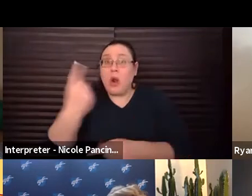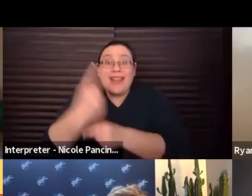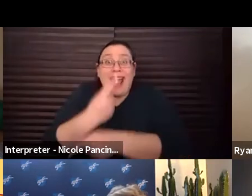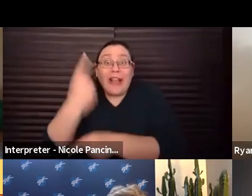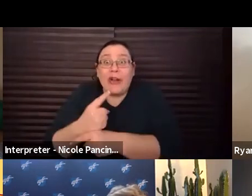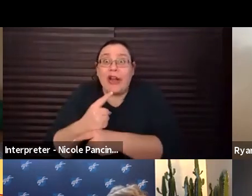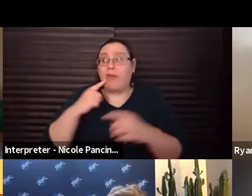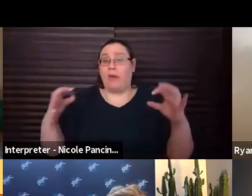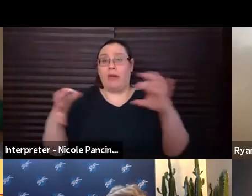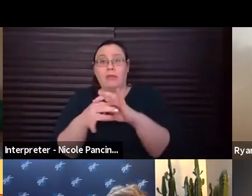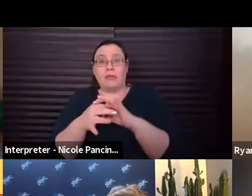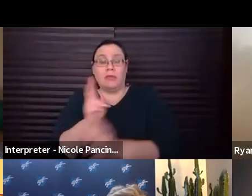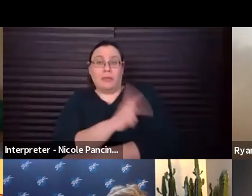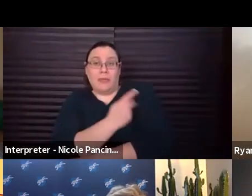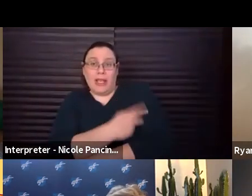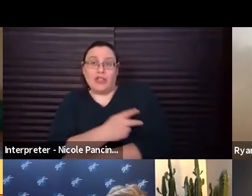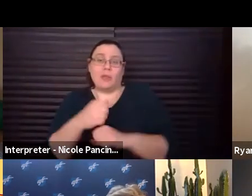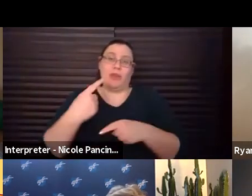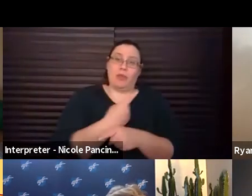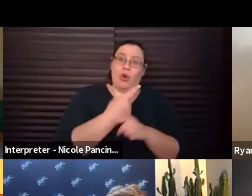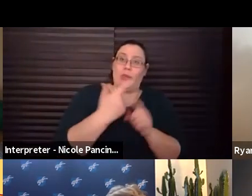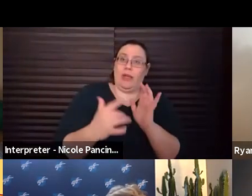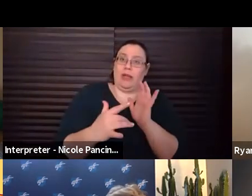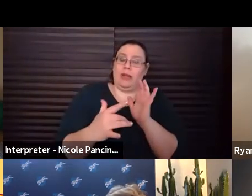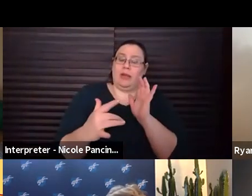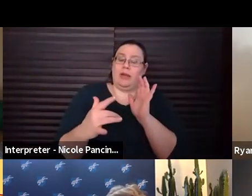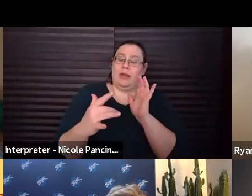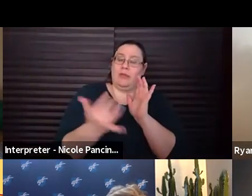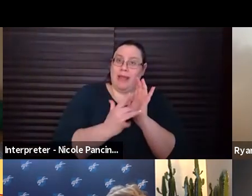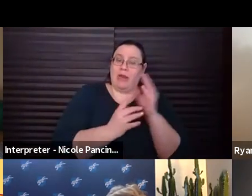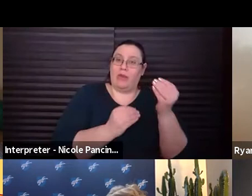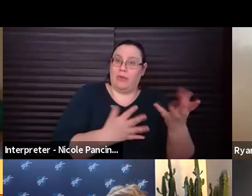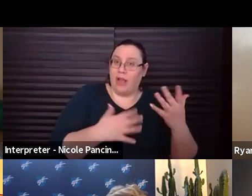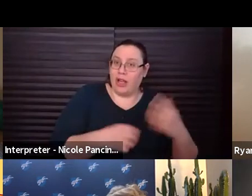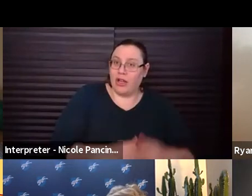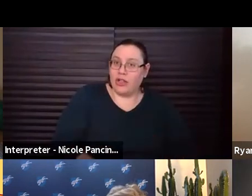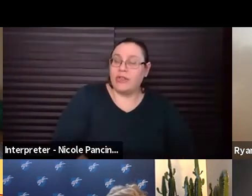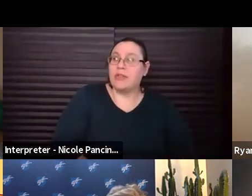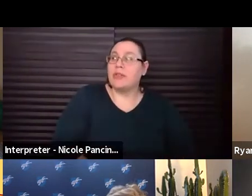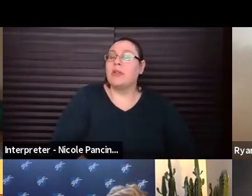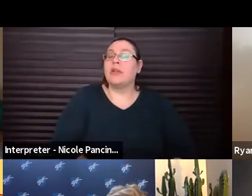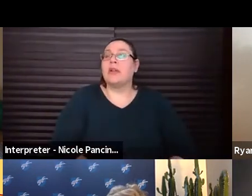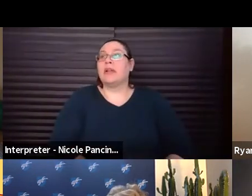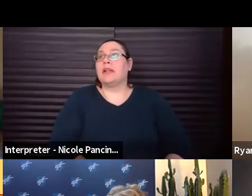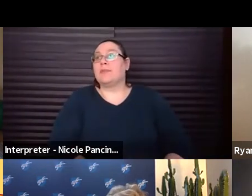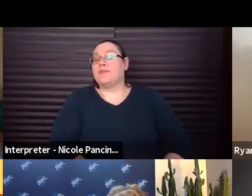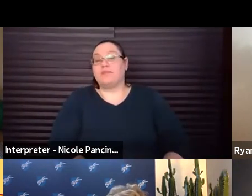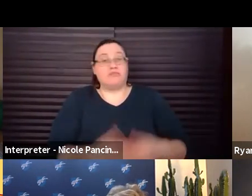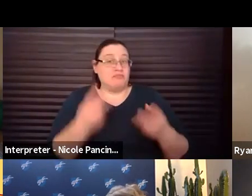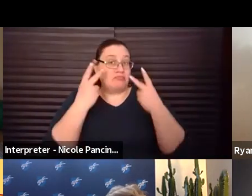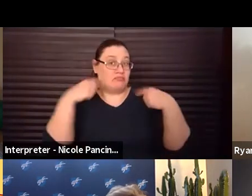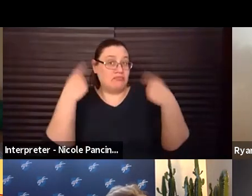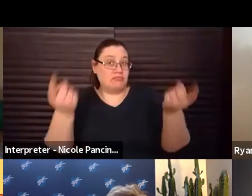connecting patients with appropriate medical providers. And so what we've seen is patients